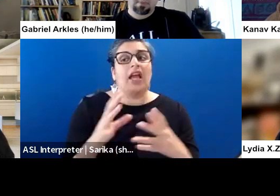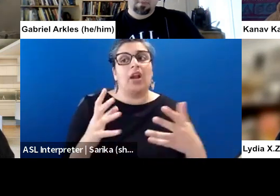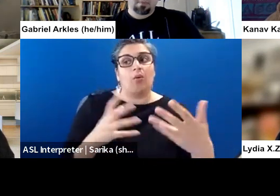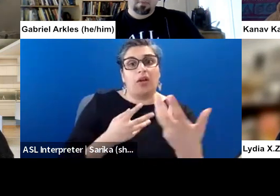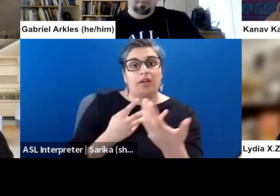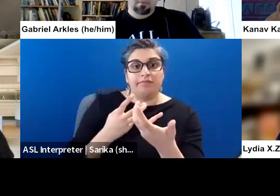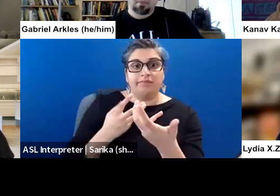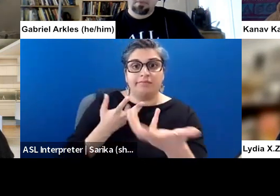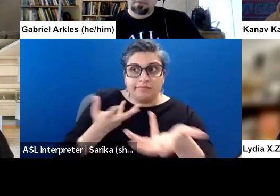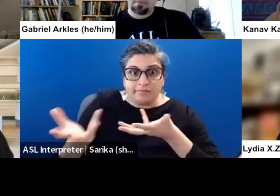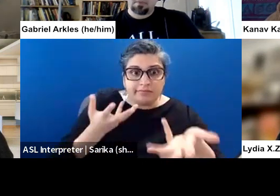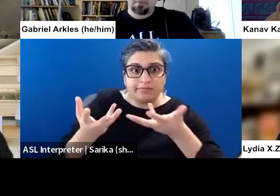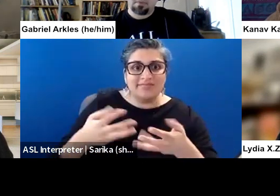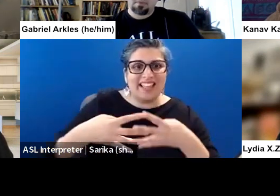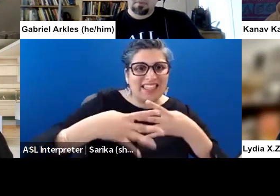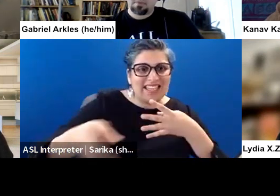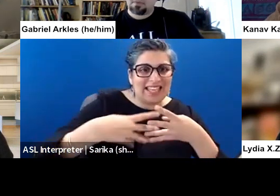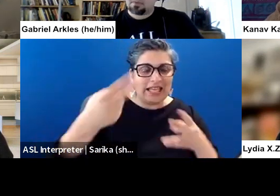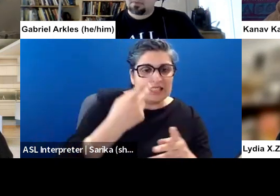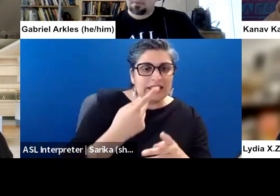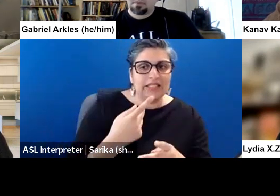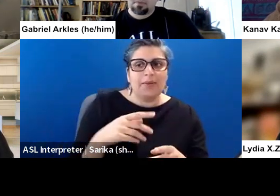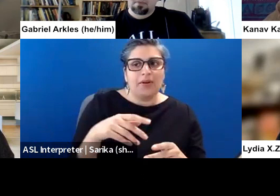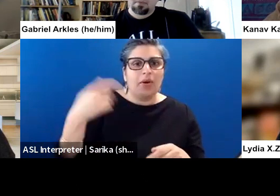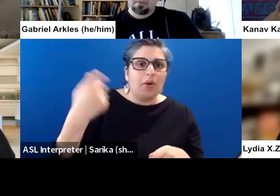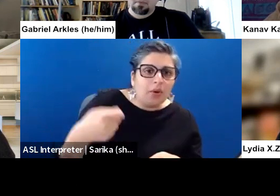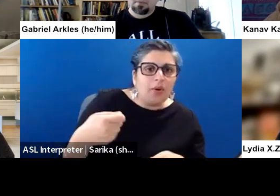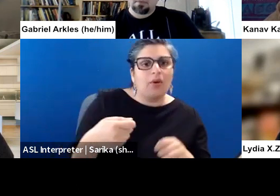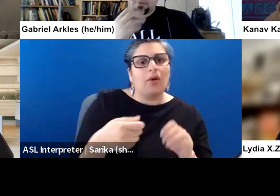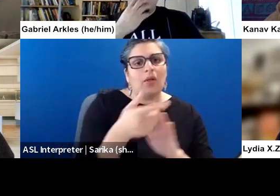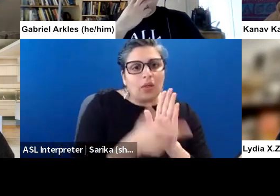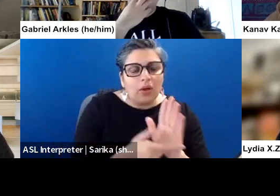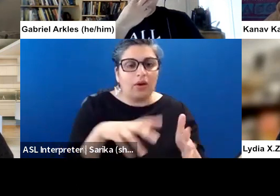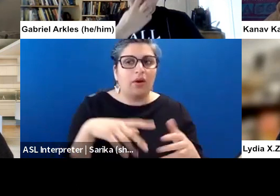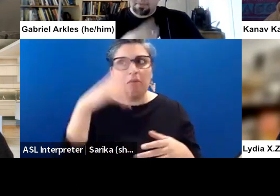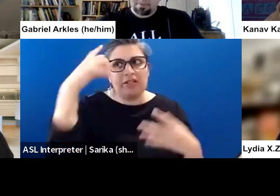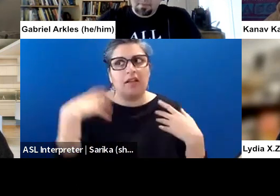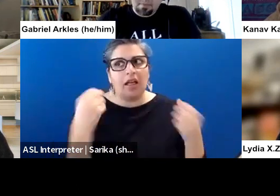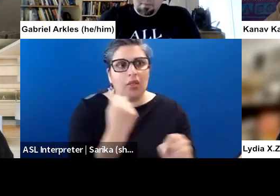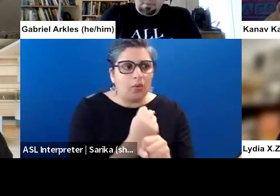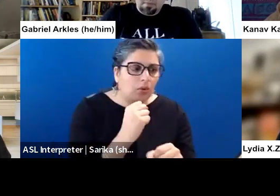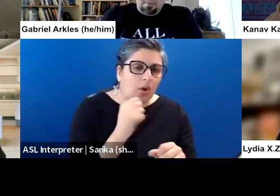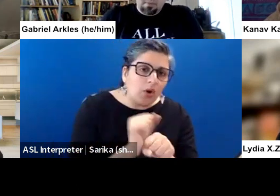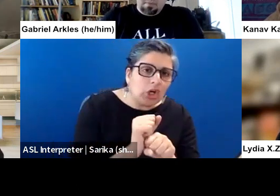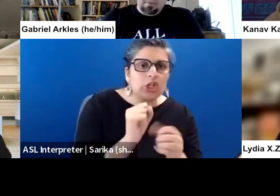the gatekeepers, we mean judges, lawyers, defense and prosecutors, mental health workers, social